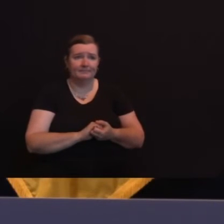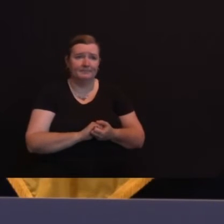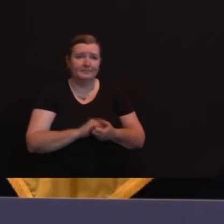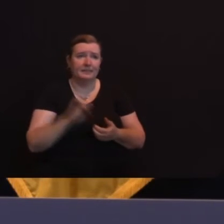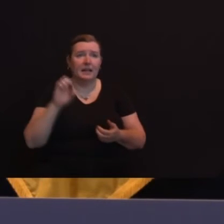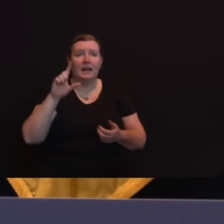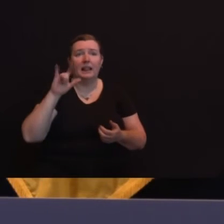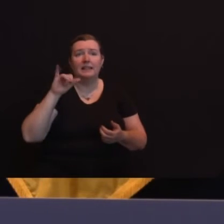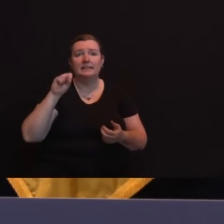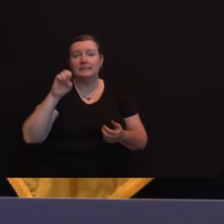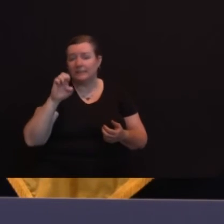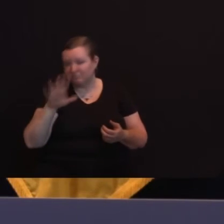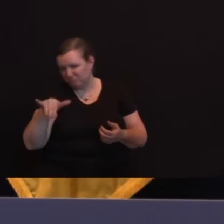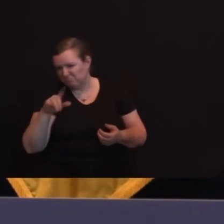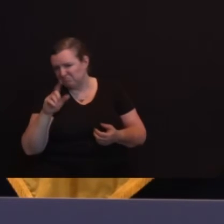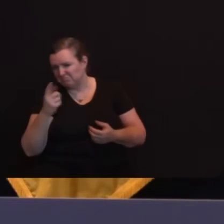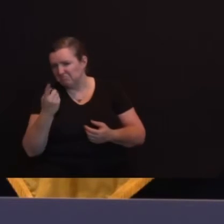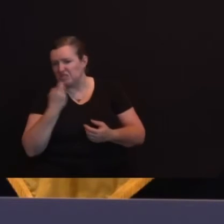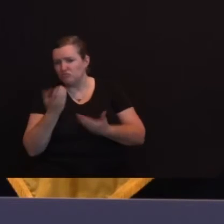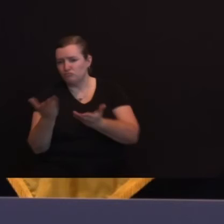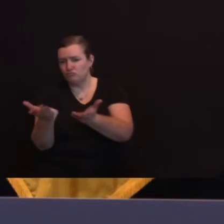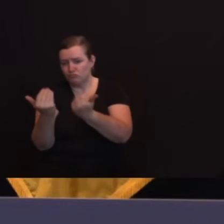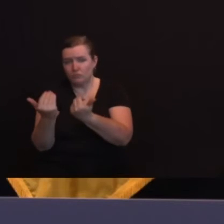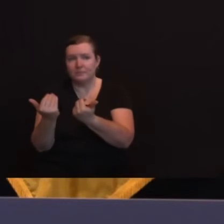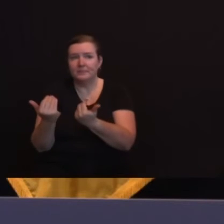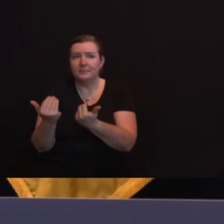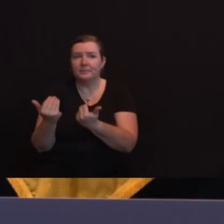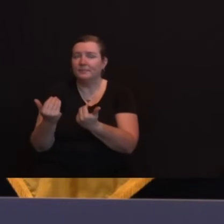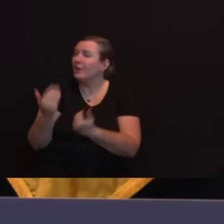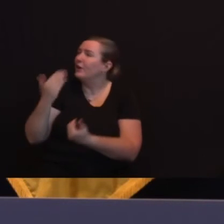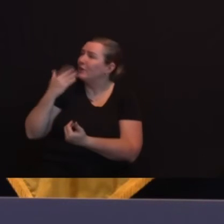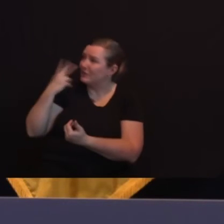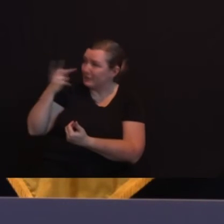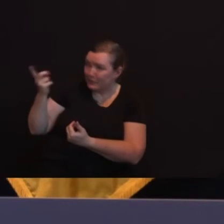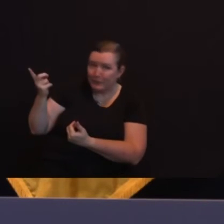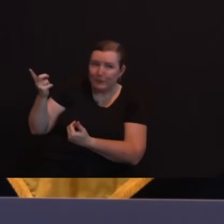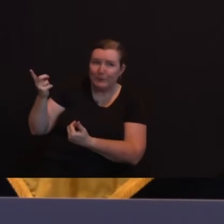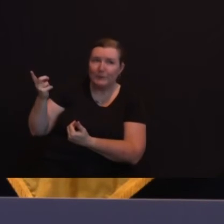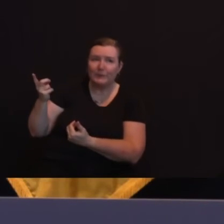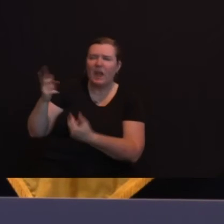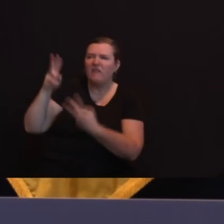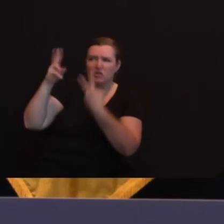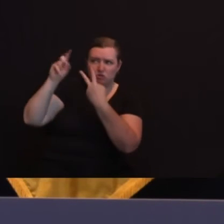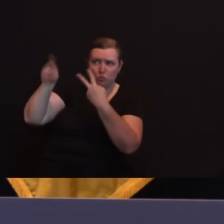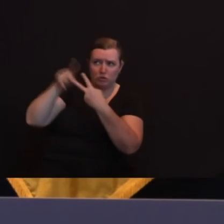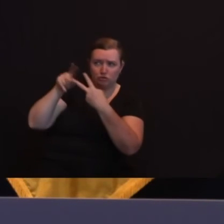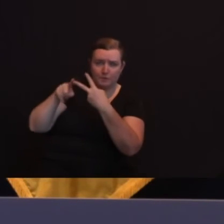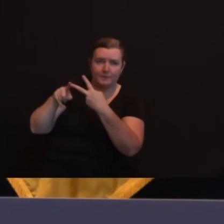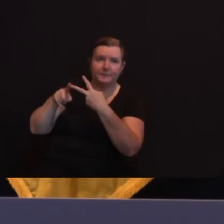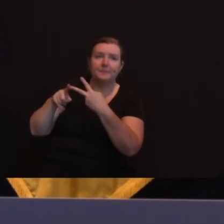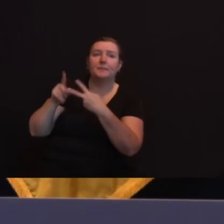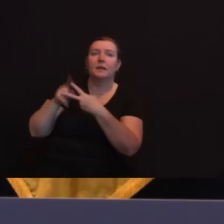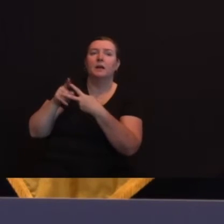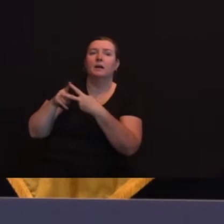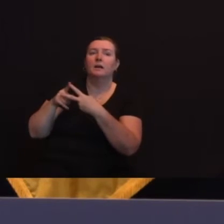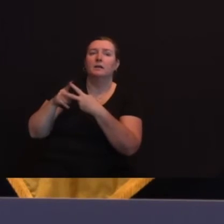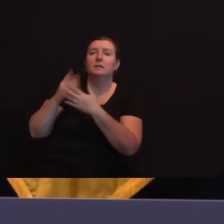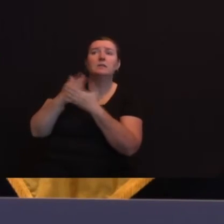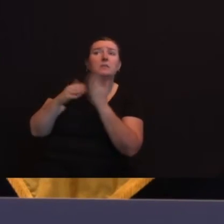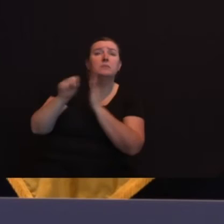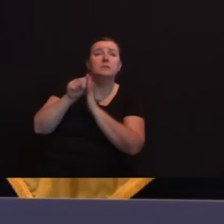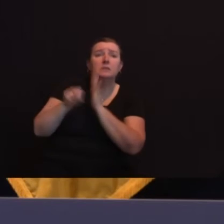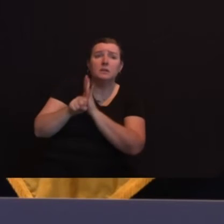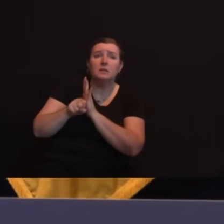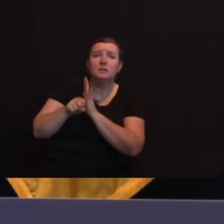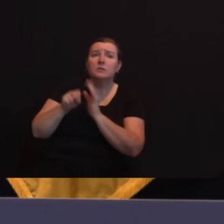S1. Good to see you as well. Just 2 questions. Some states are reporting very long lines